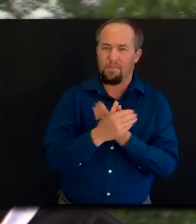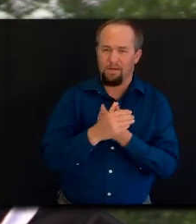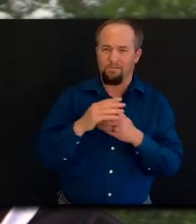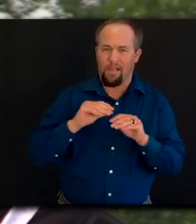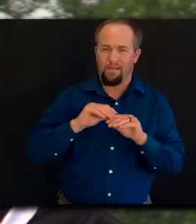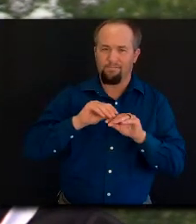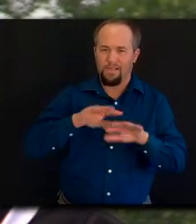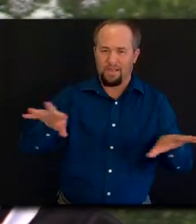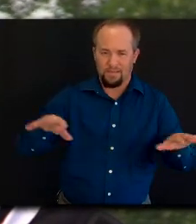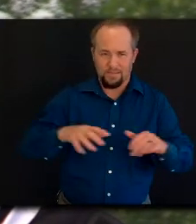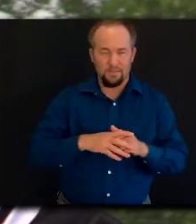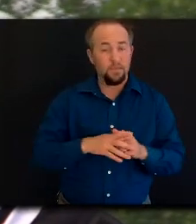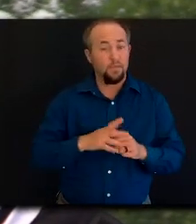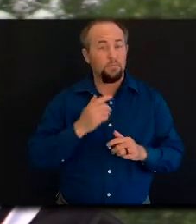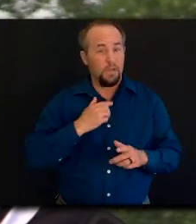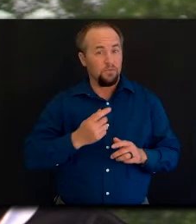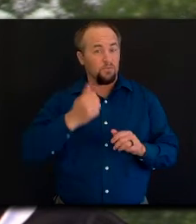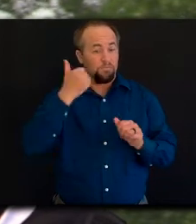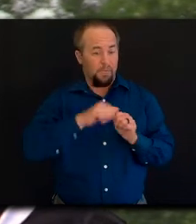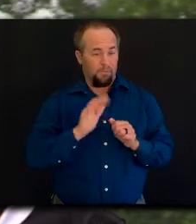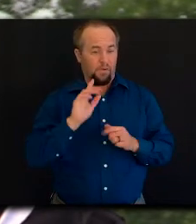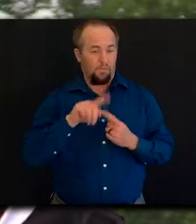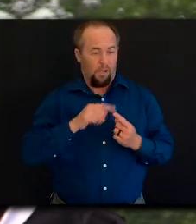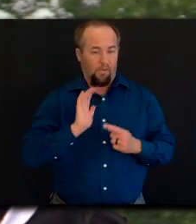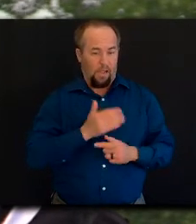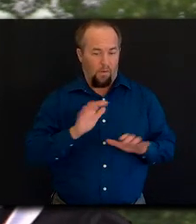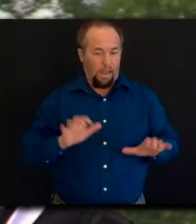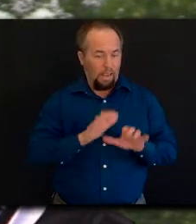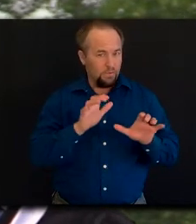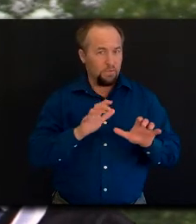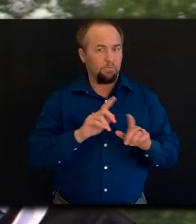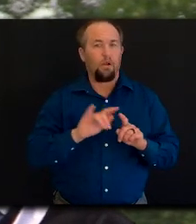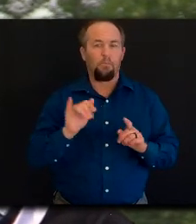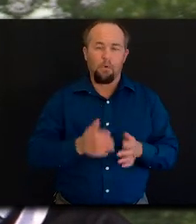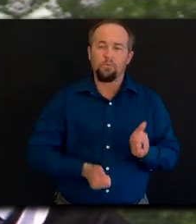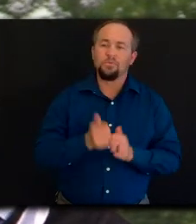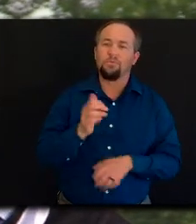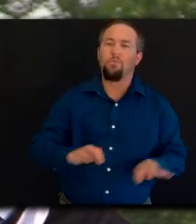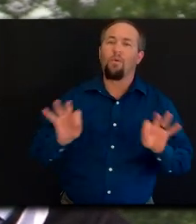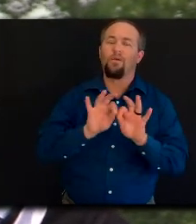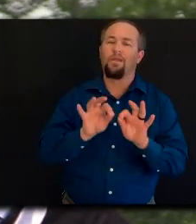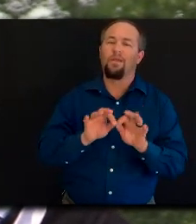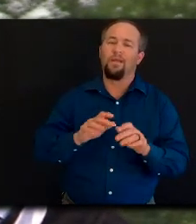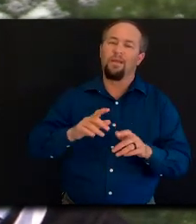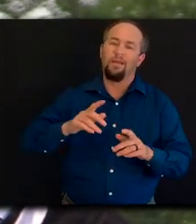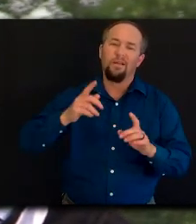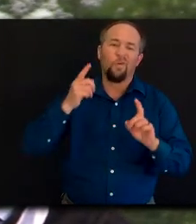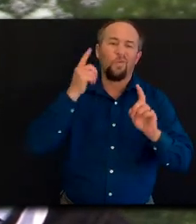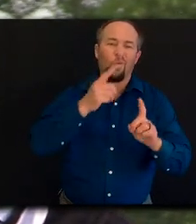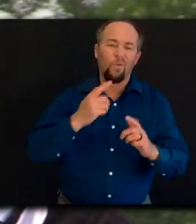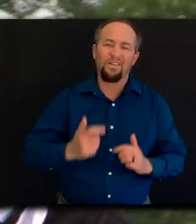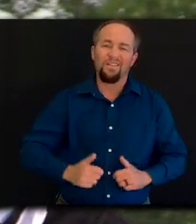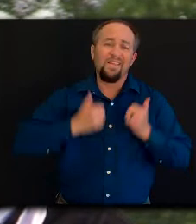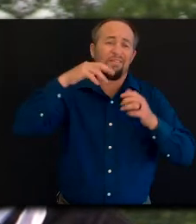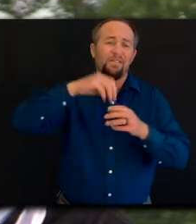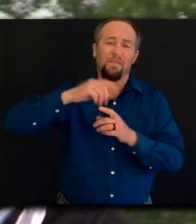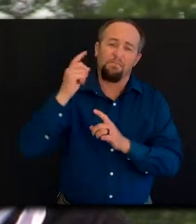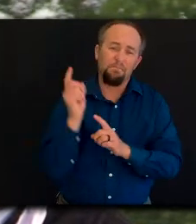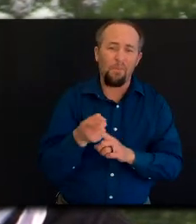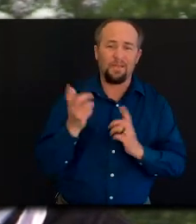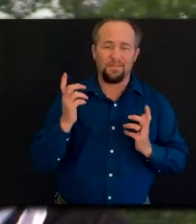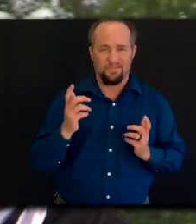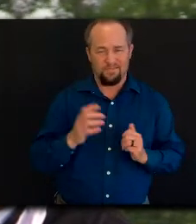importantly, we must aspire to live in the moment, for the impact of small moments is often